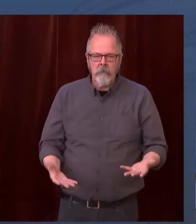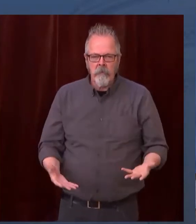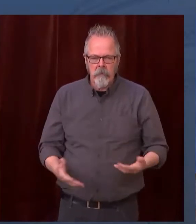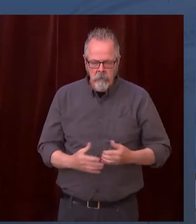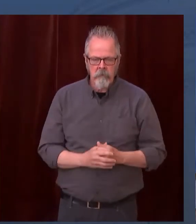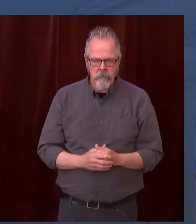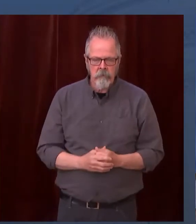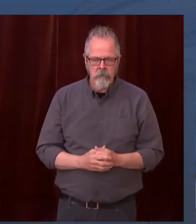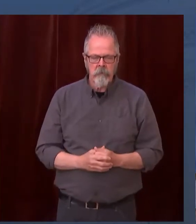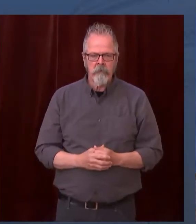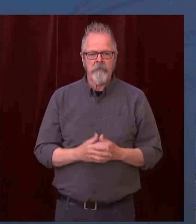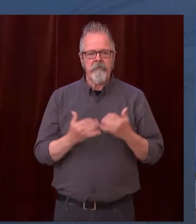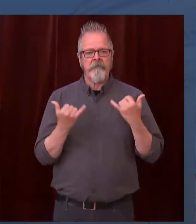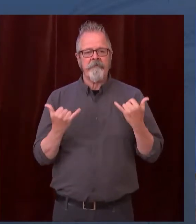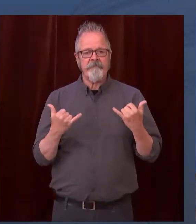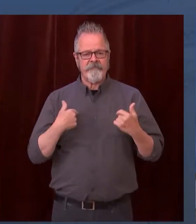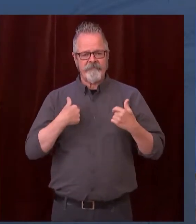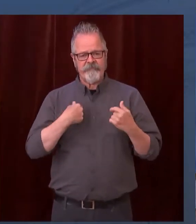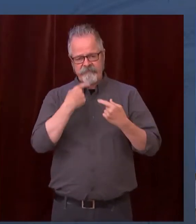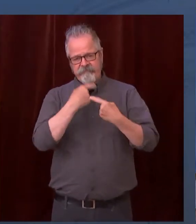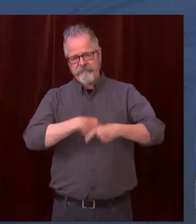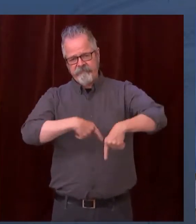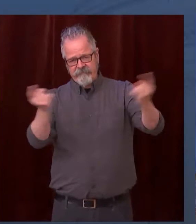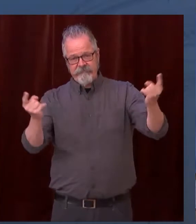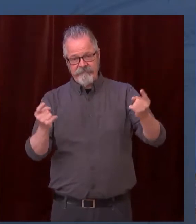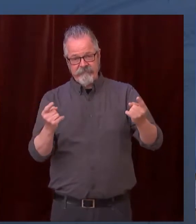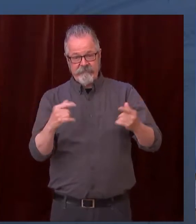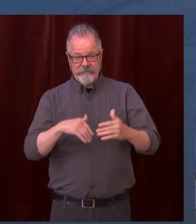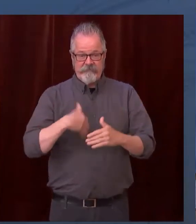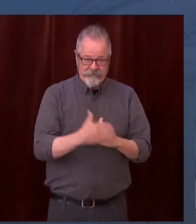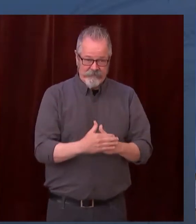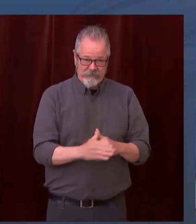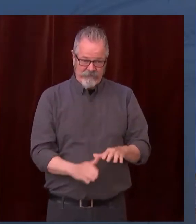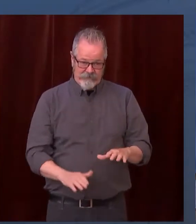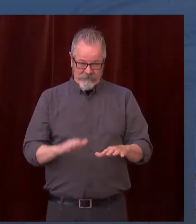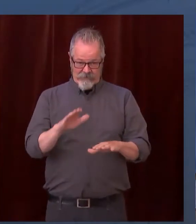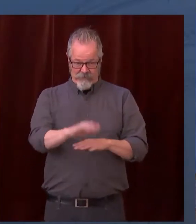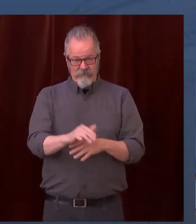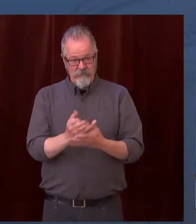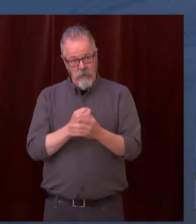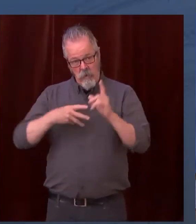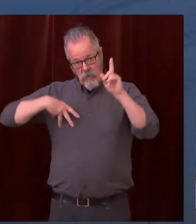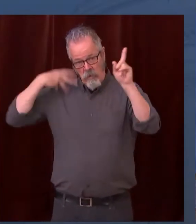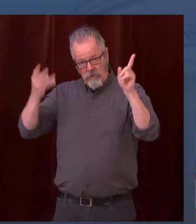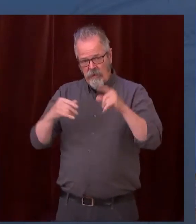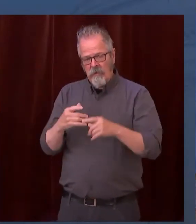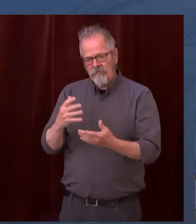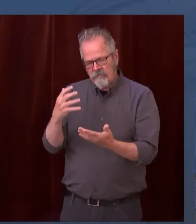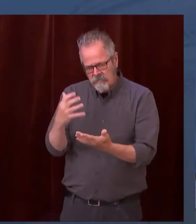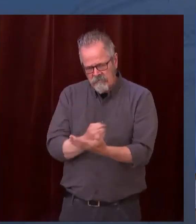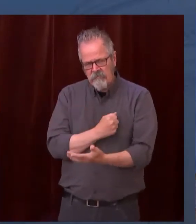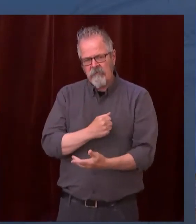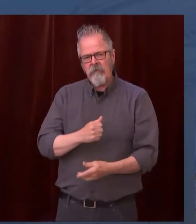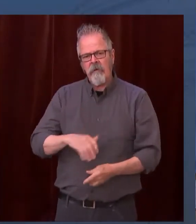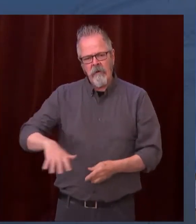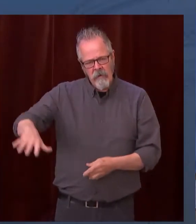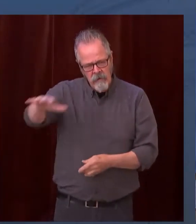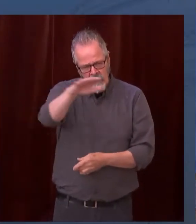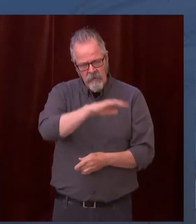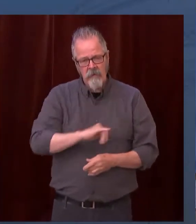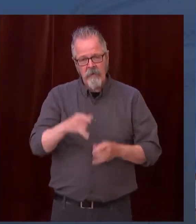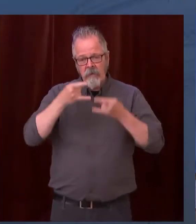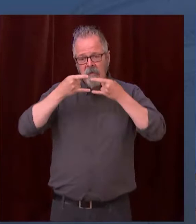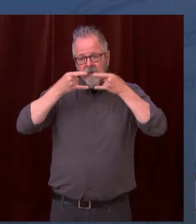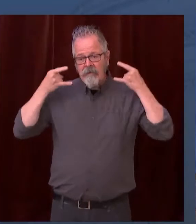our great state. We know that face coverings are already required by law of employees and